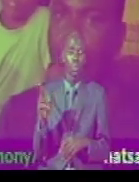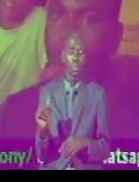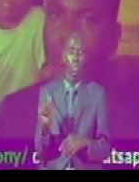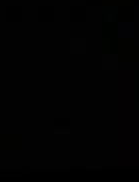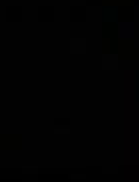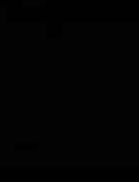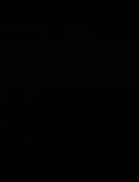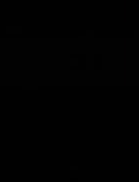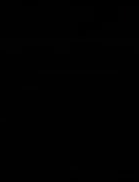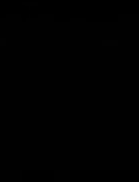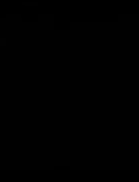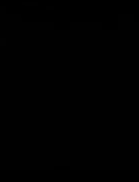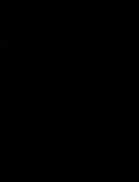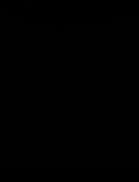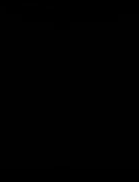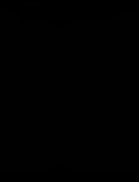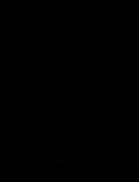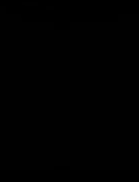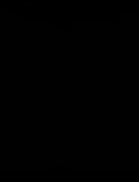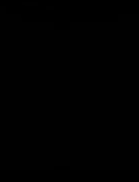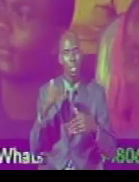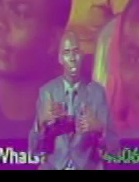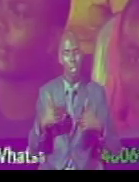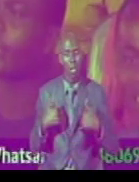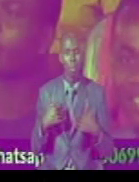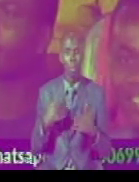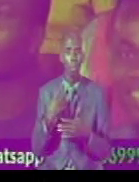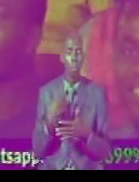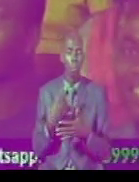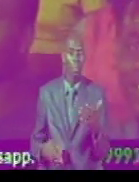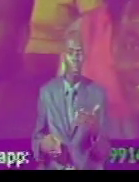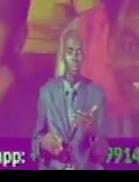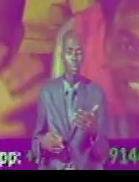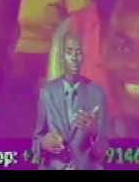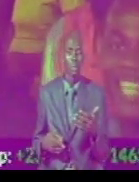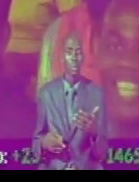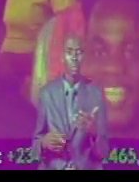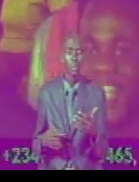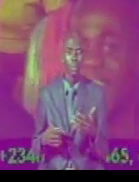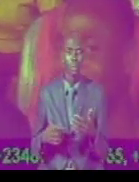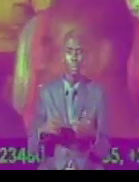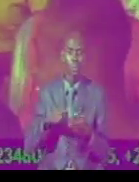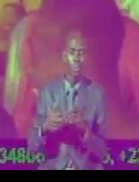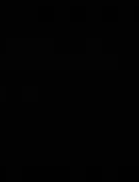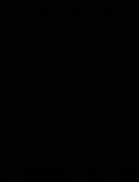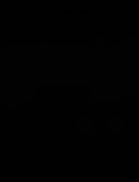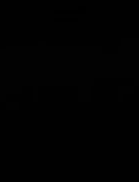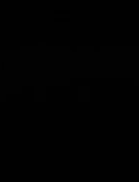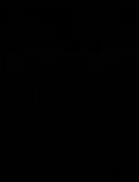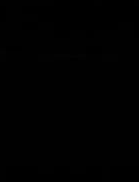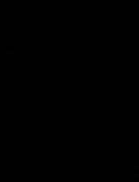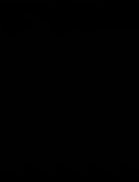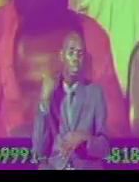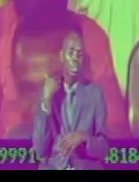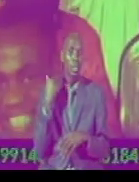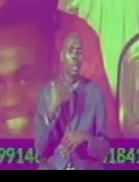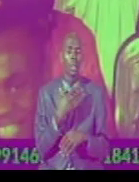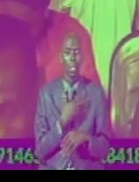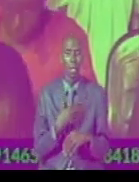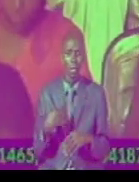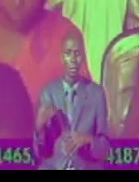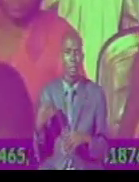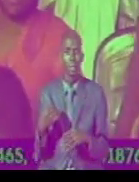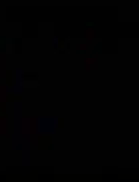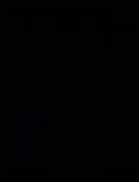having what I could only describe my neck and physically manifested time and time again, I've